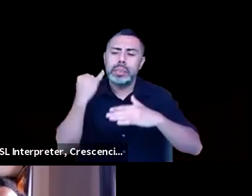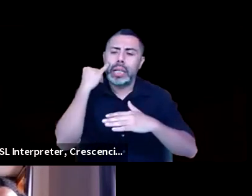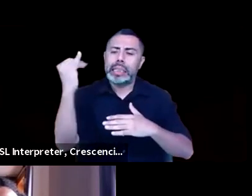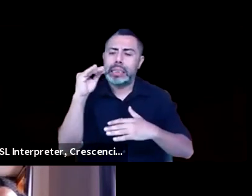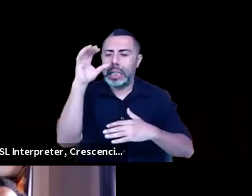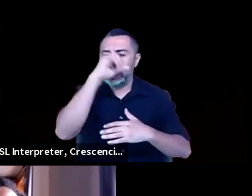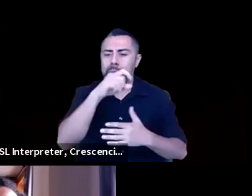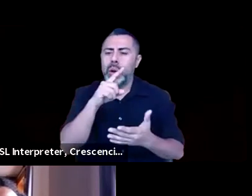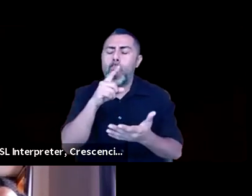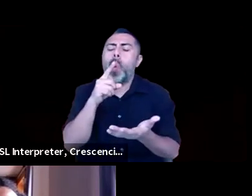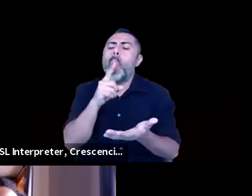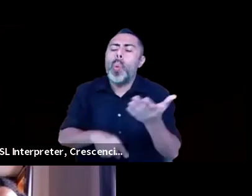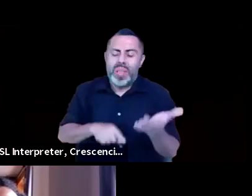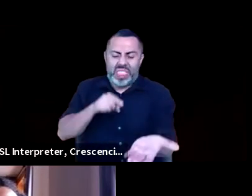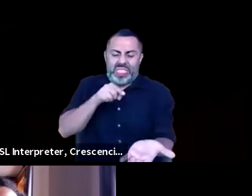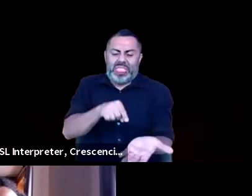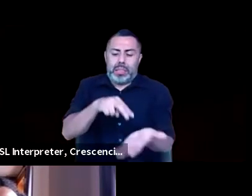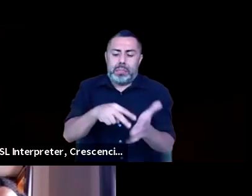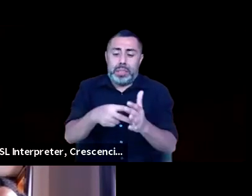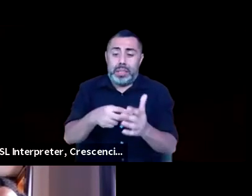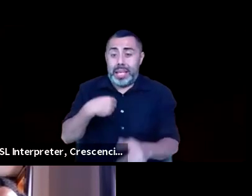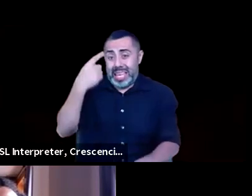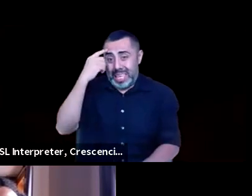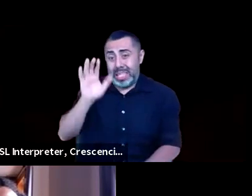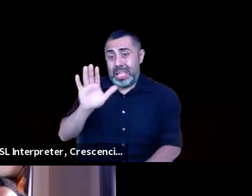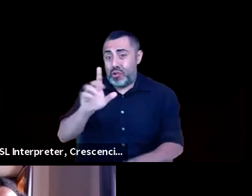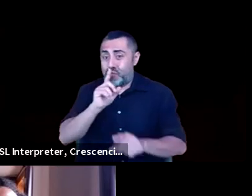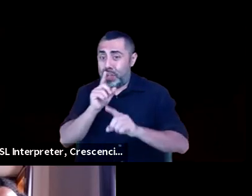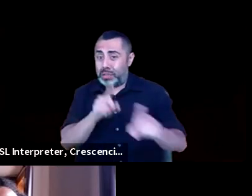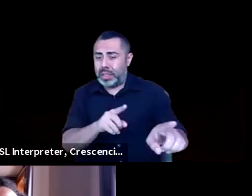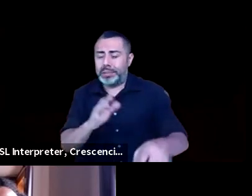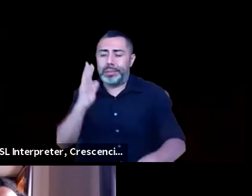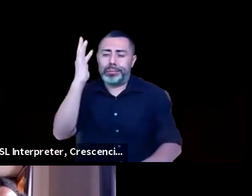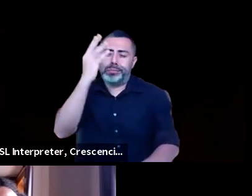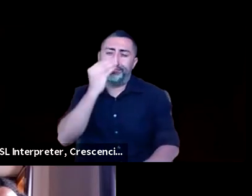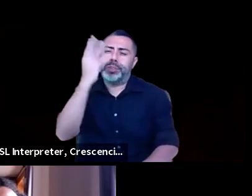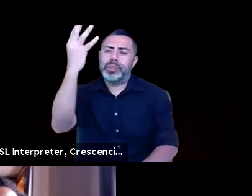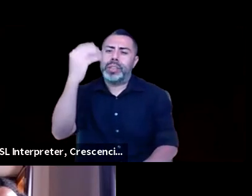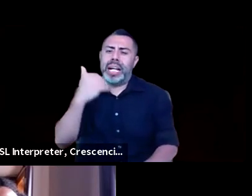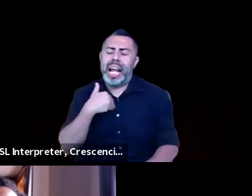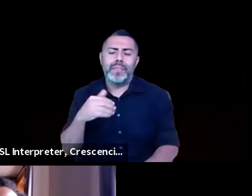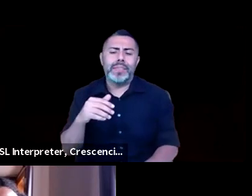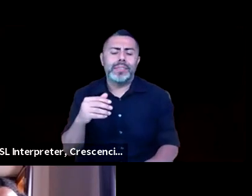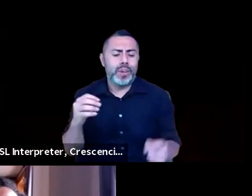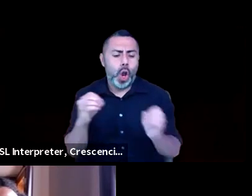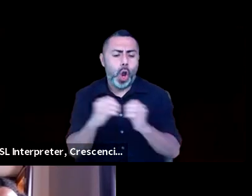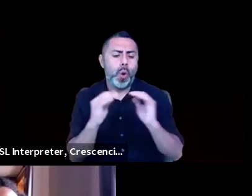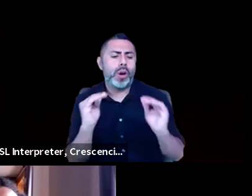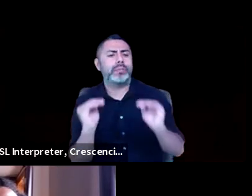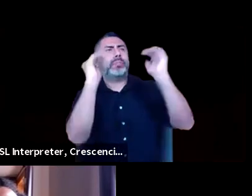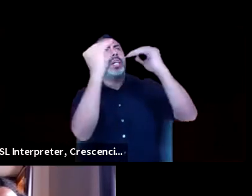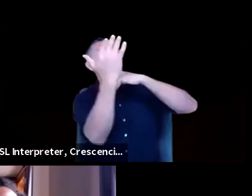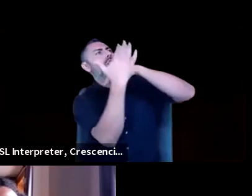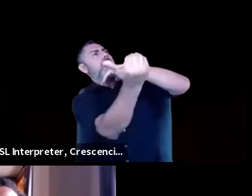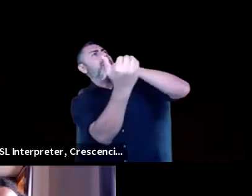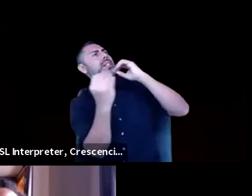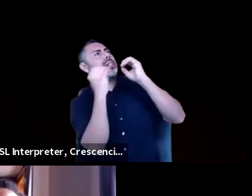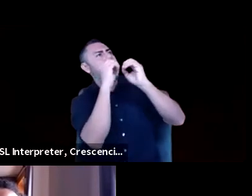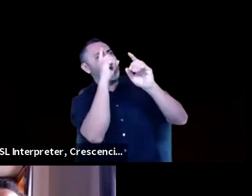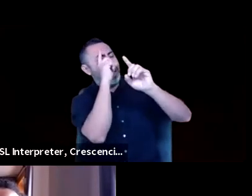really beautiful response to maybe a higher mission or a higher calling. Can you speak on that just a little bit?